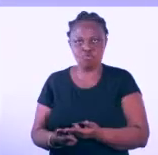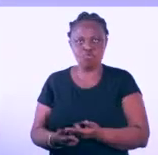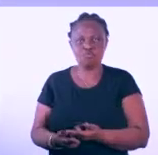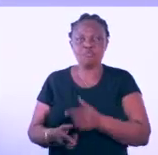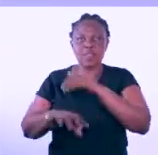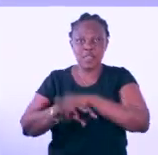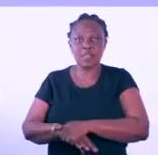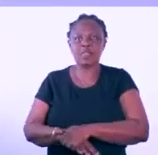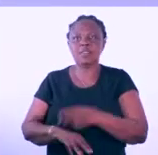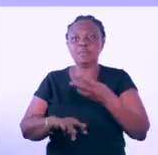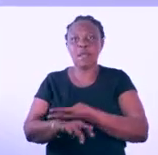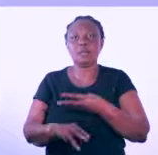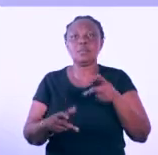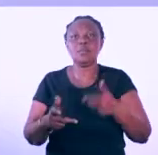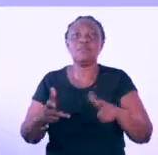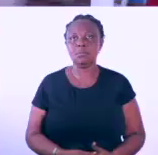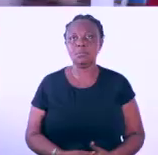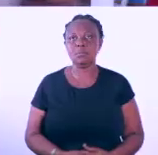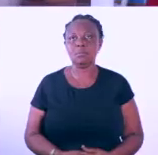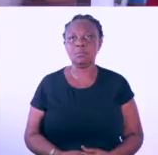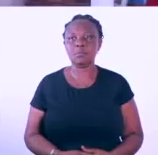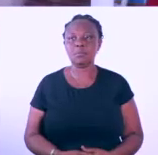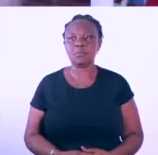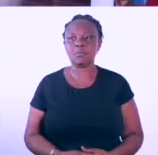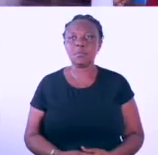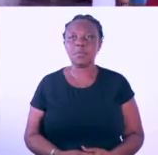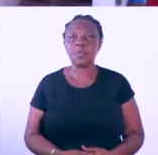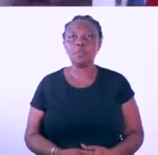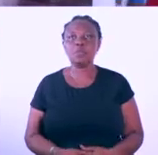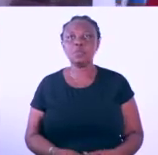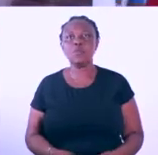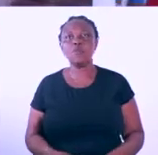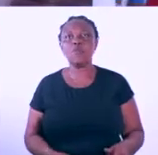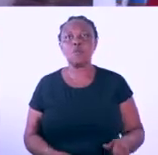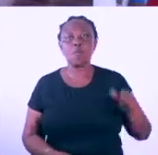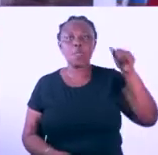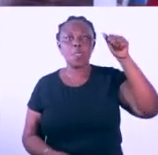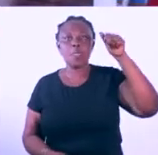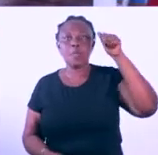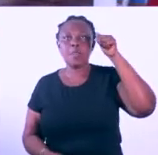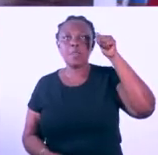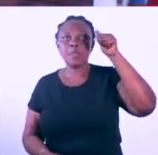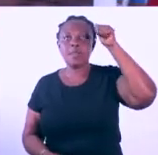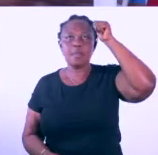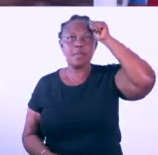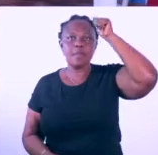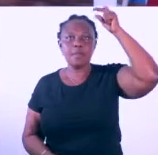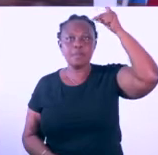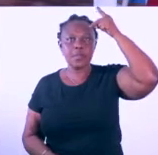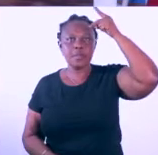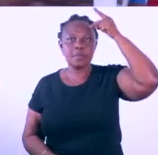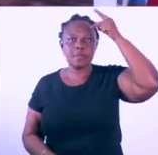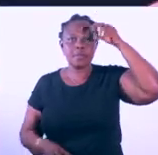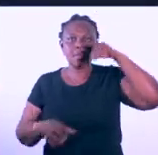3 mathematics group. Thank you. And for Lord Appiah, who is a basic 4 learner,